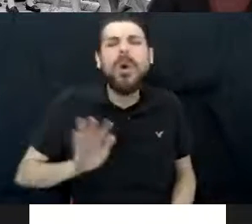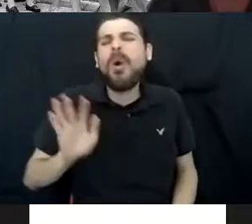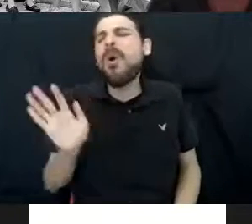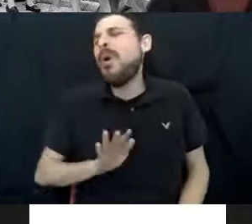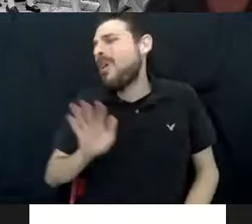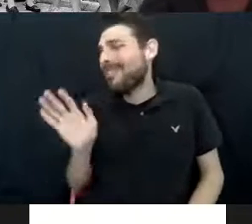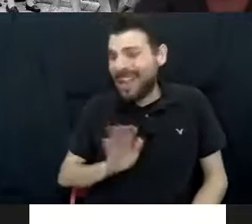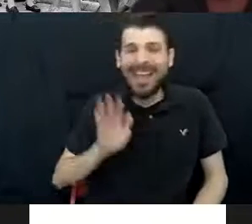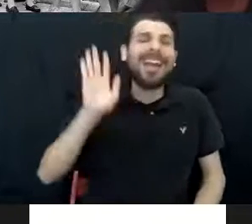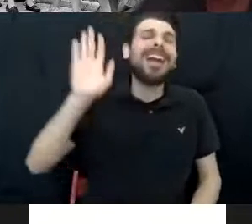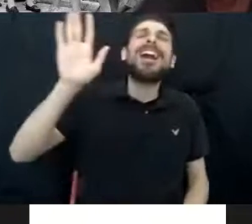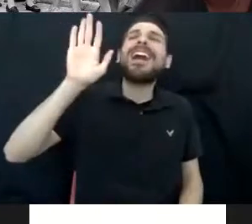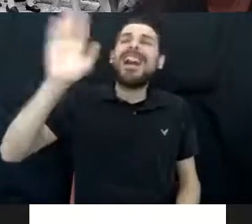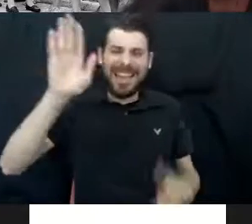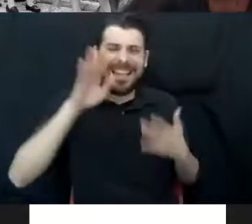Oh,